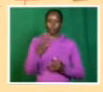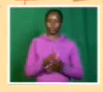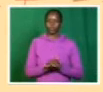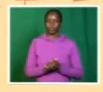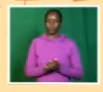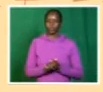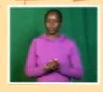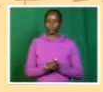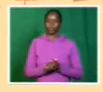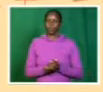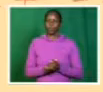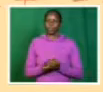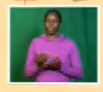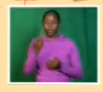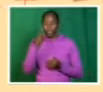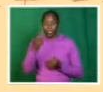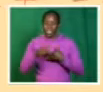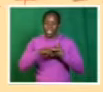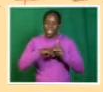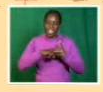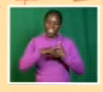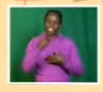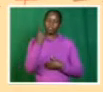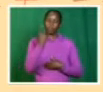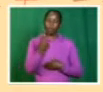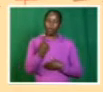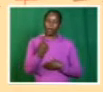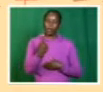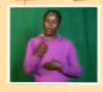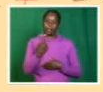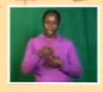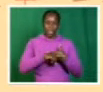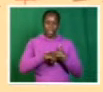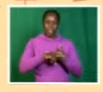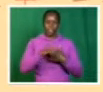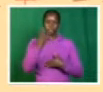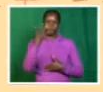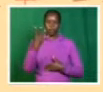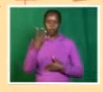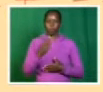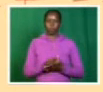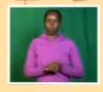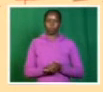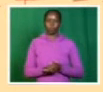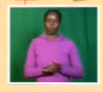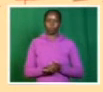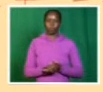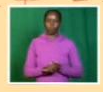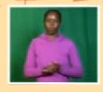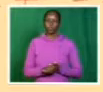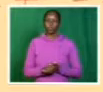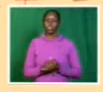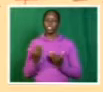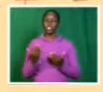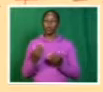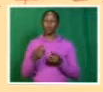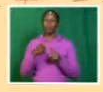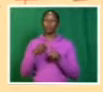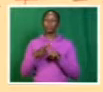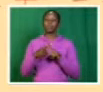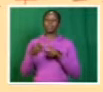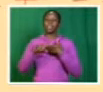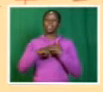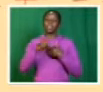that those factors are -1 and -4. Okay, when you multiply -1